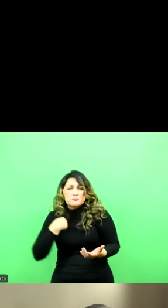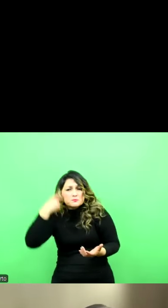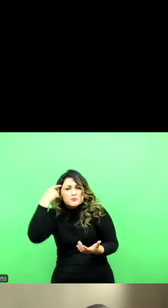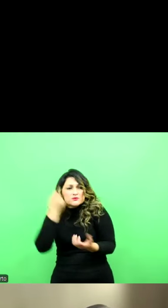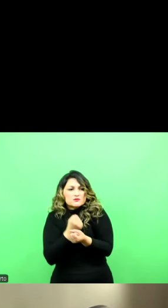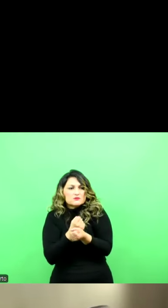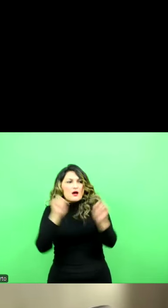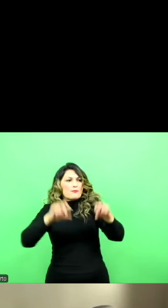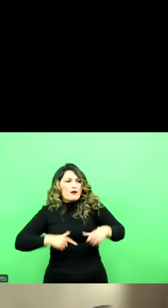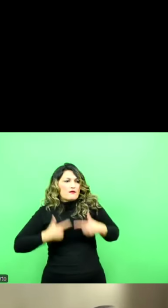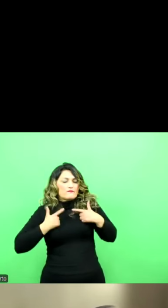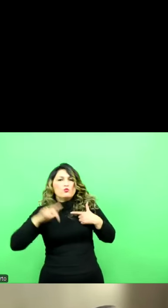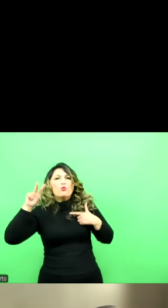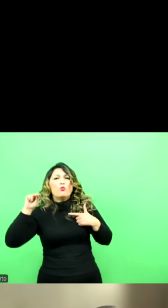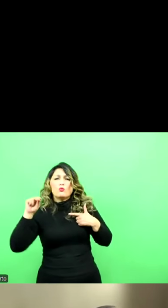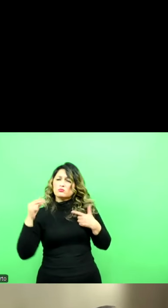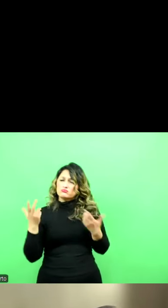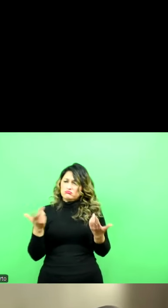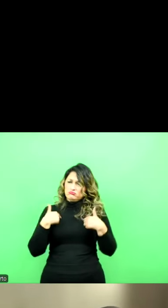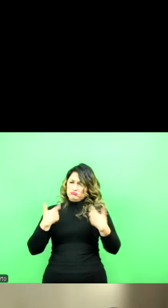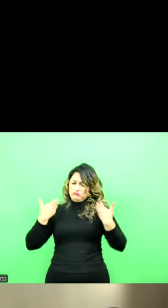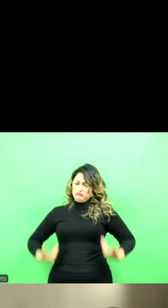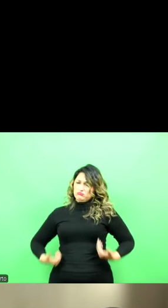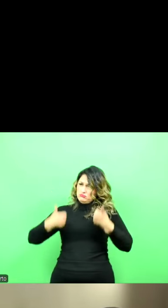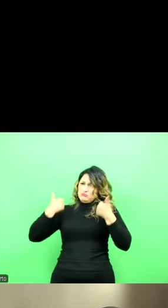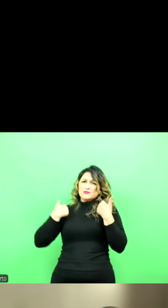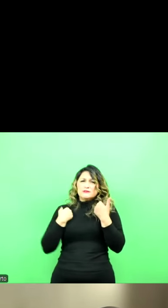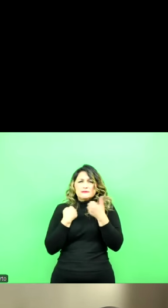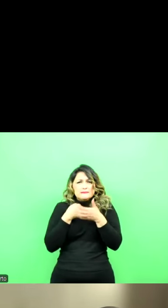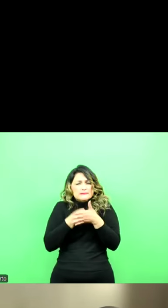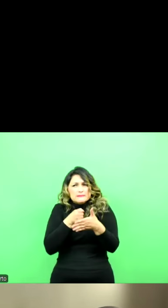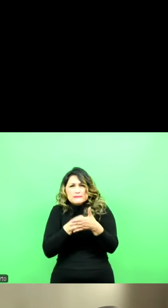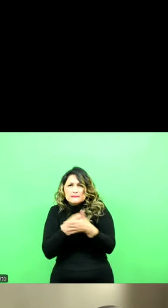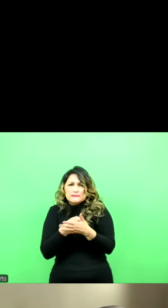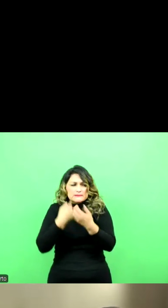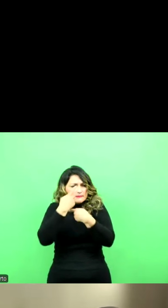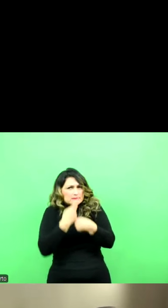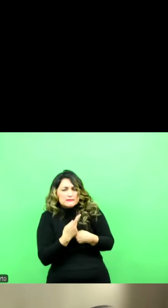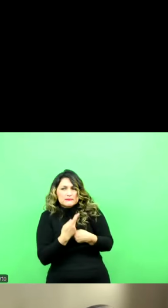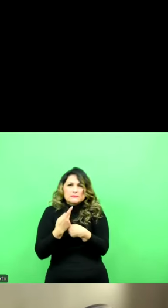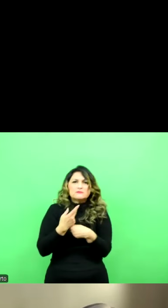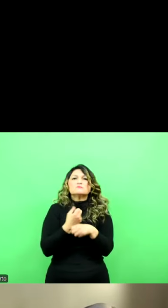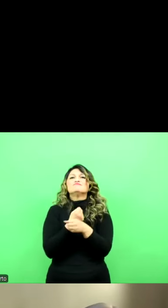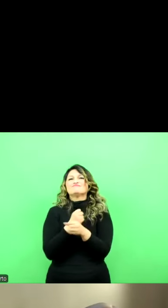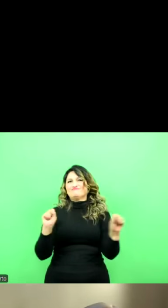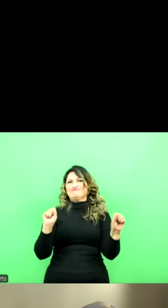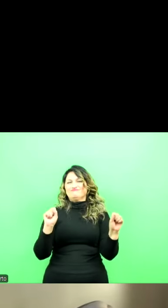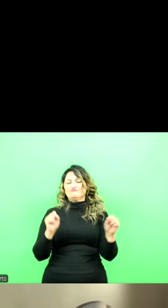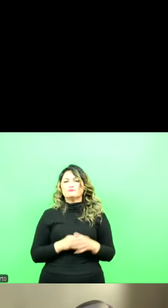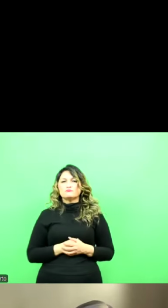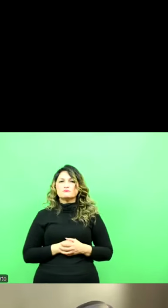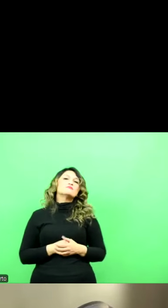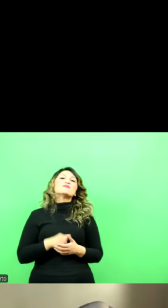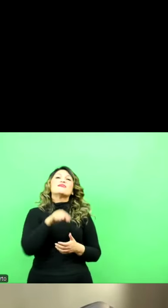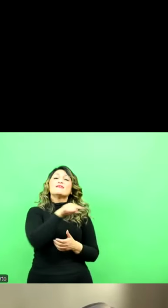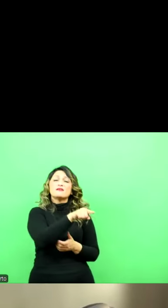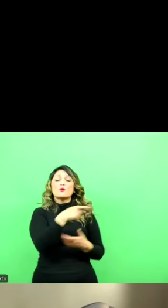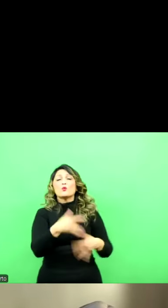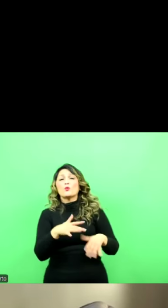and simple pleasures. Their resilience was in contrast to the